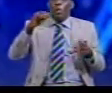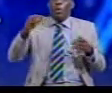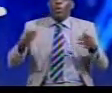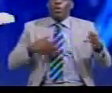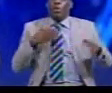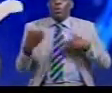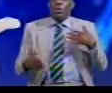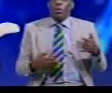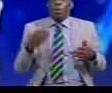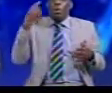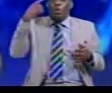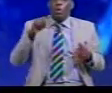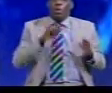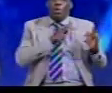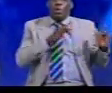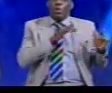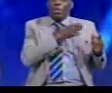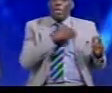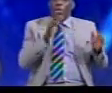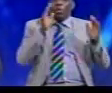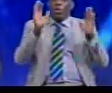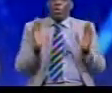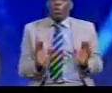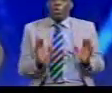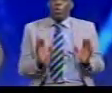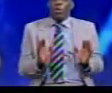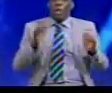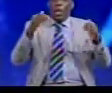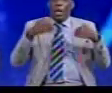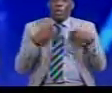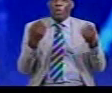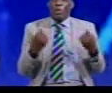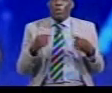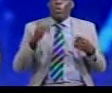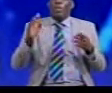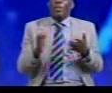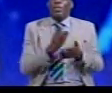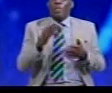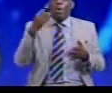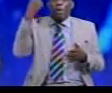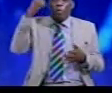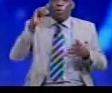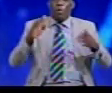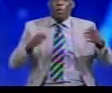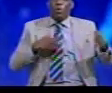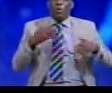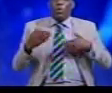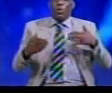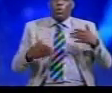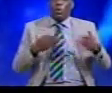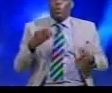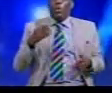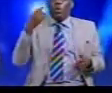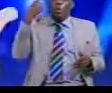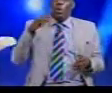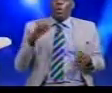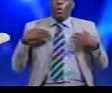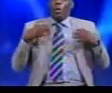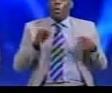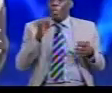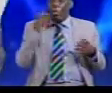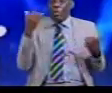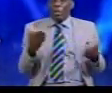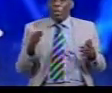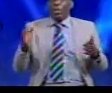and miracles of the Lord have come. Sing for joy. Healing and holiness is here. Sing for